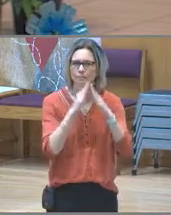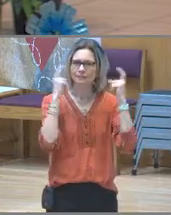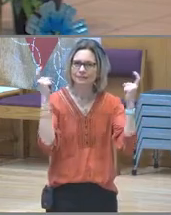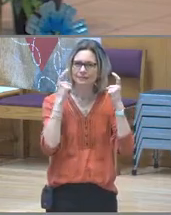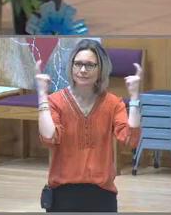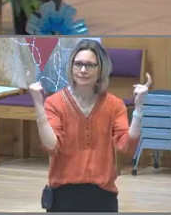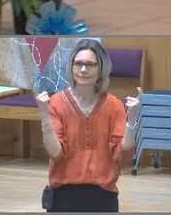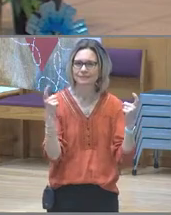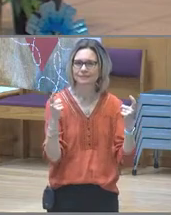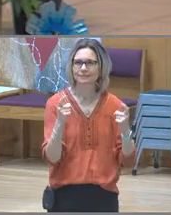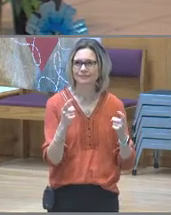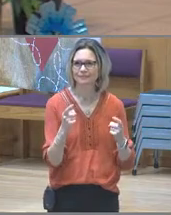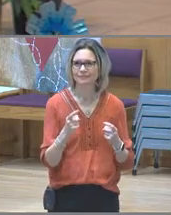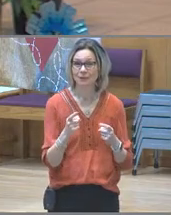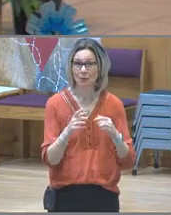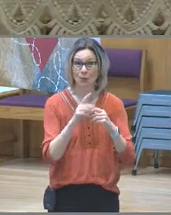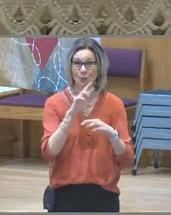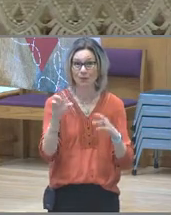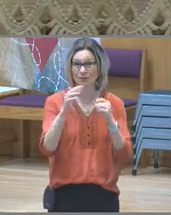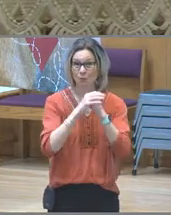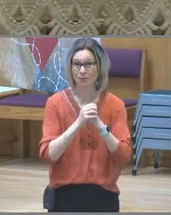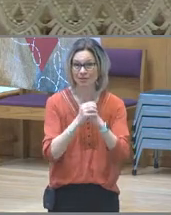is risen. Are we ready for worship?